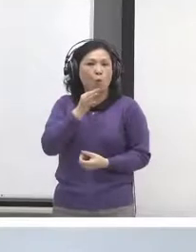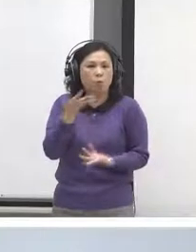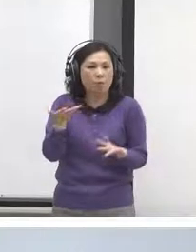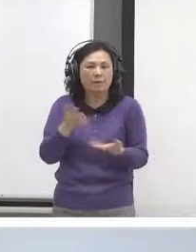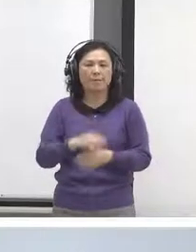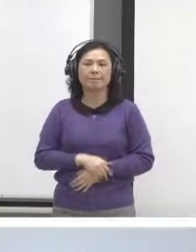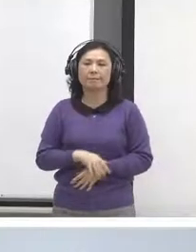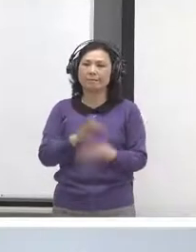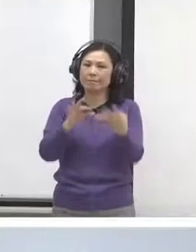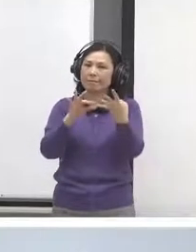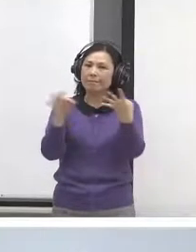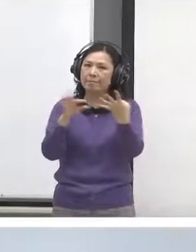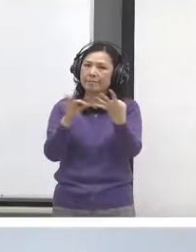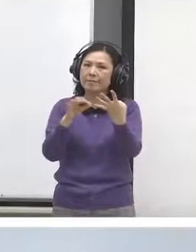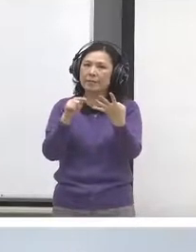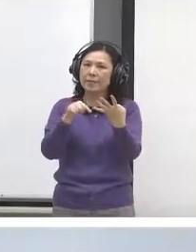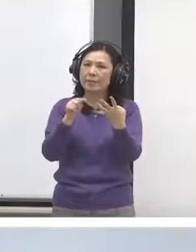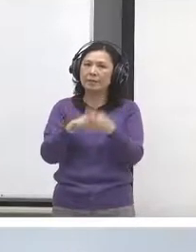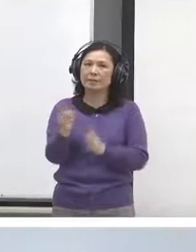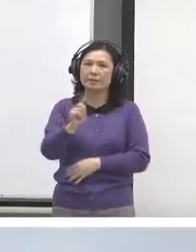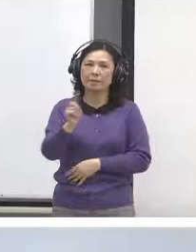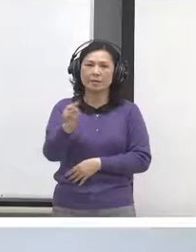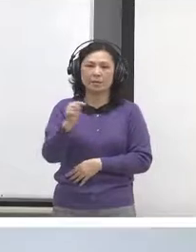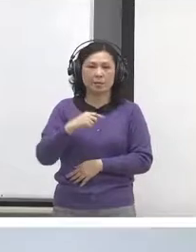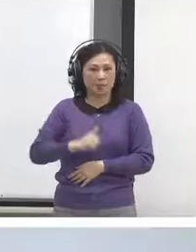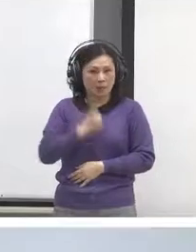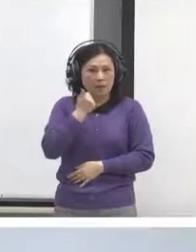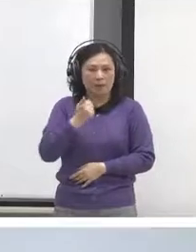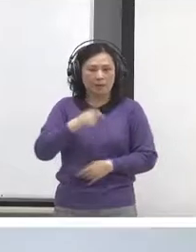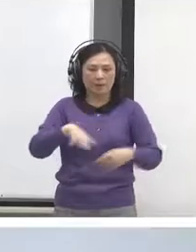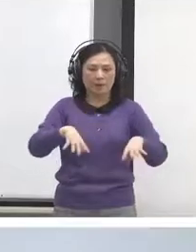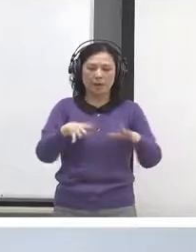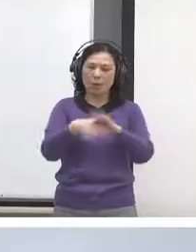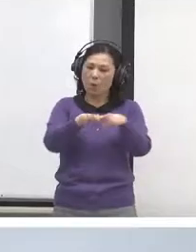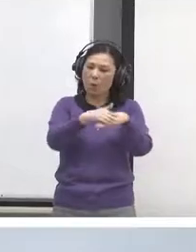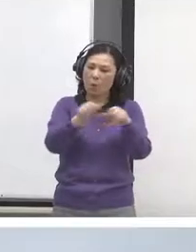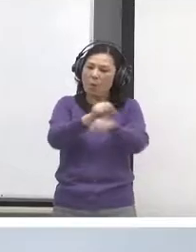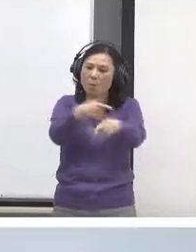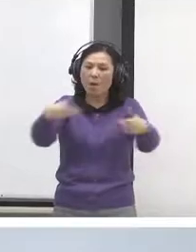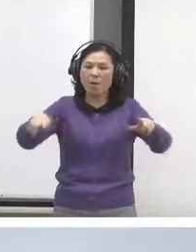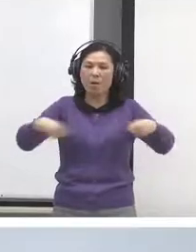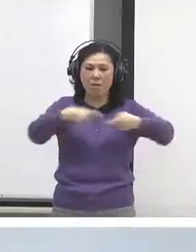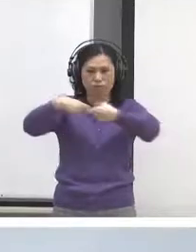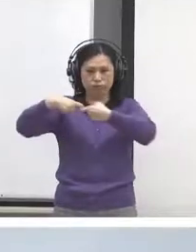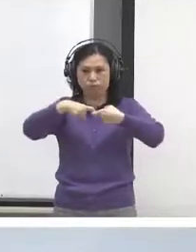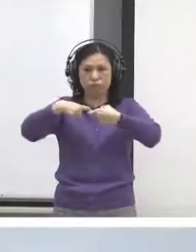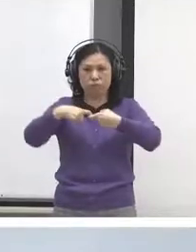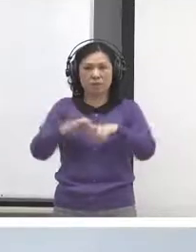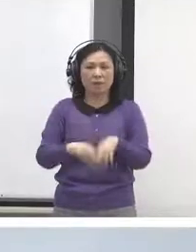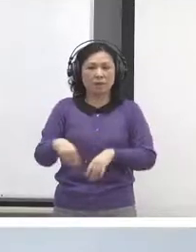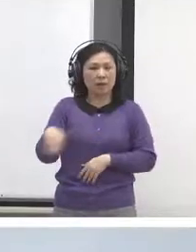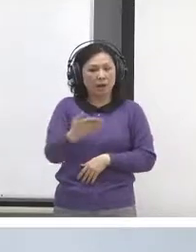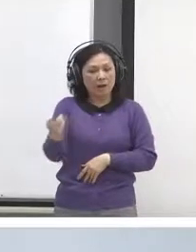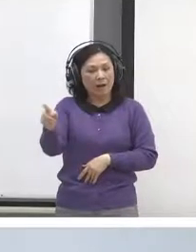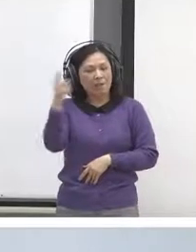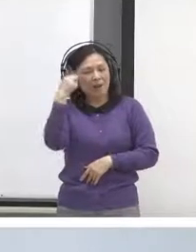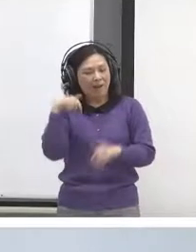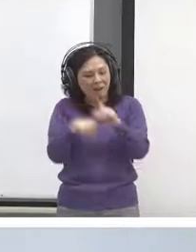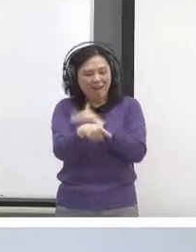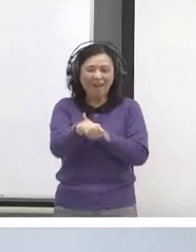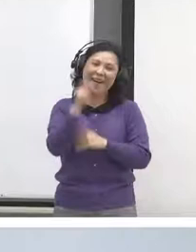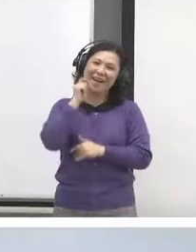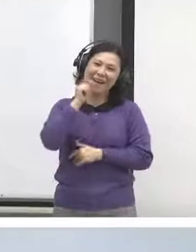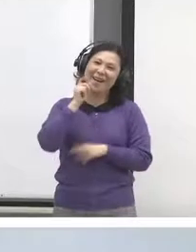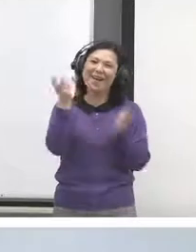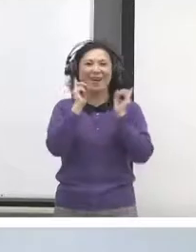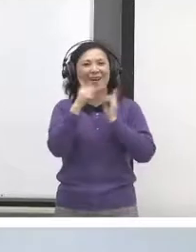work, but also how we infuse culture and get people excited about joining this community, making it fun and enjoyable. And finally,